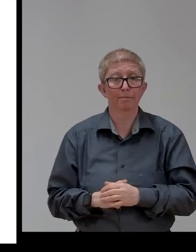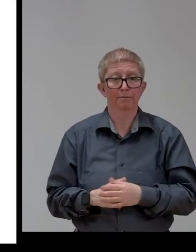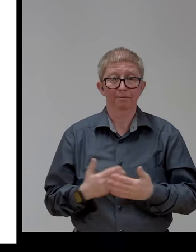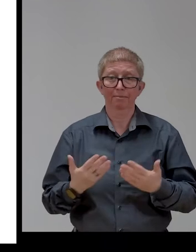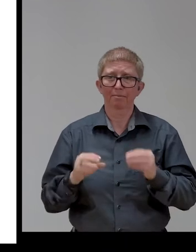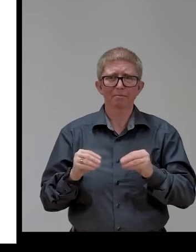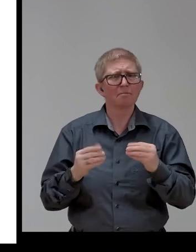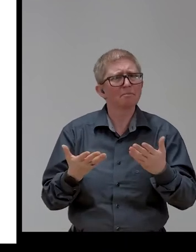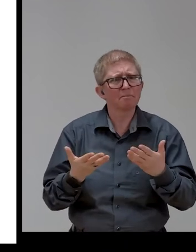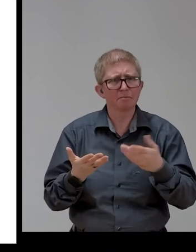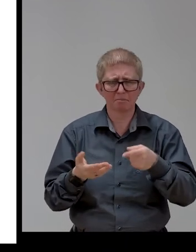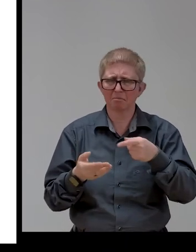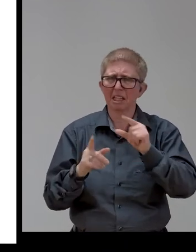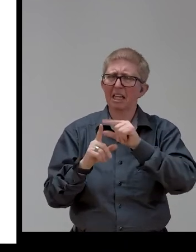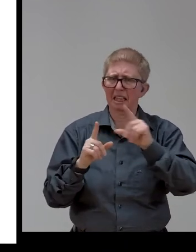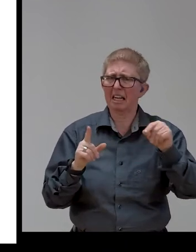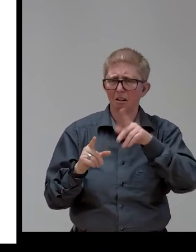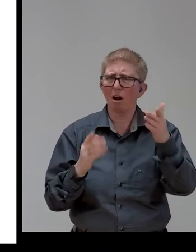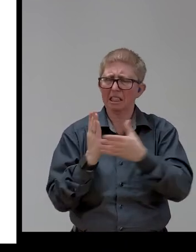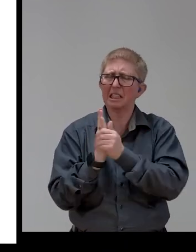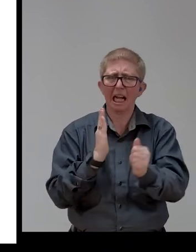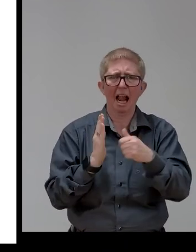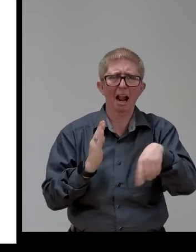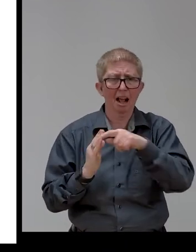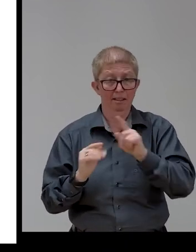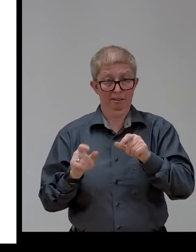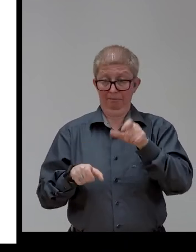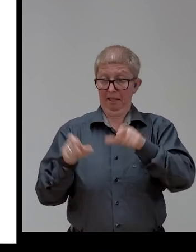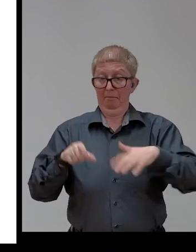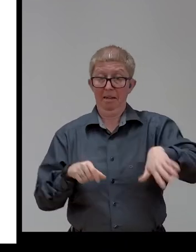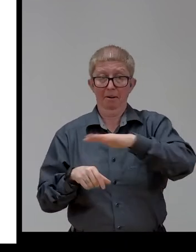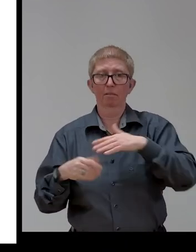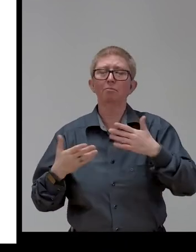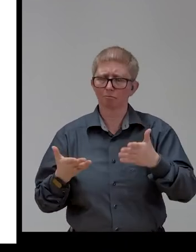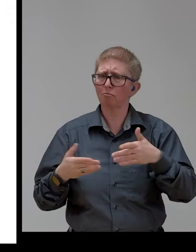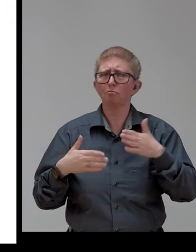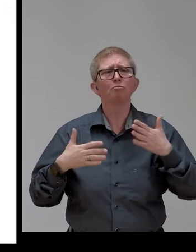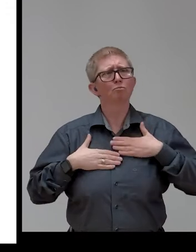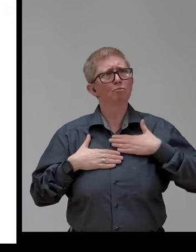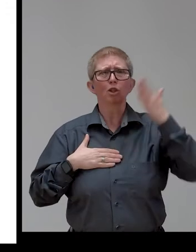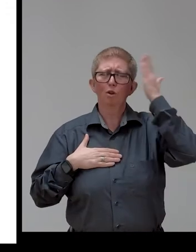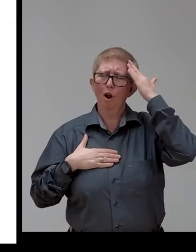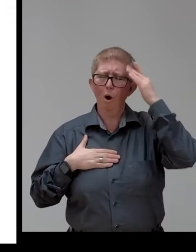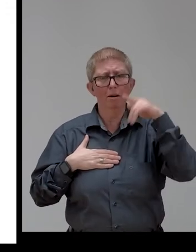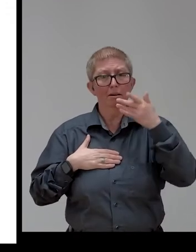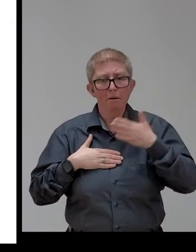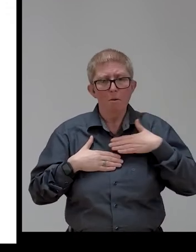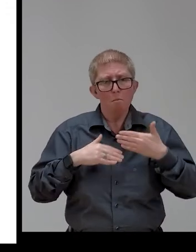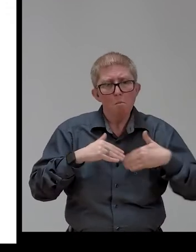said, upskilling courses to increase the labor opportunities of persons with disabilities in